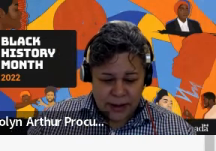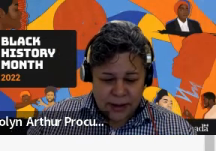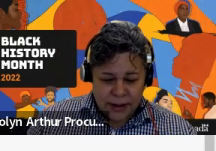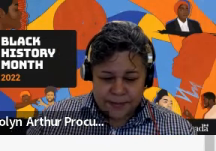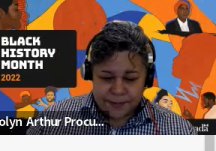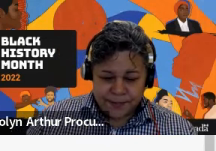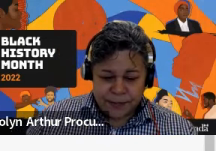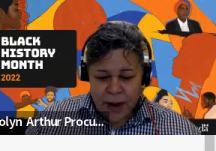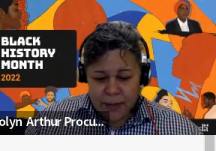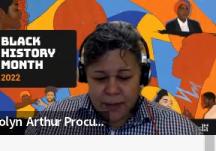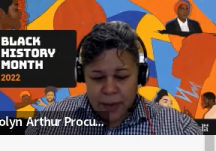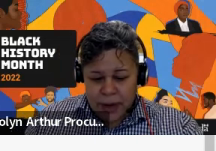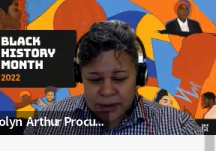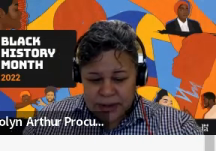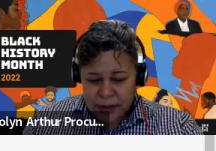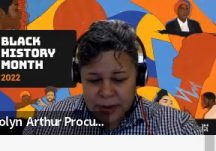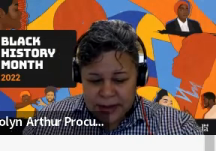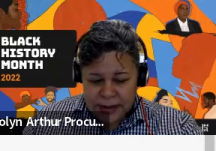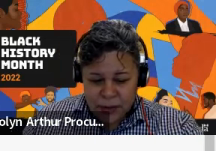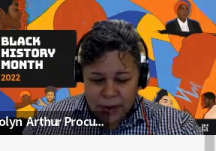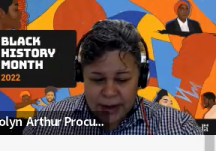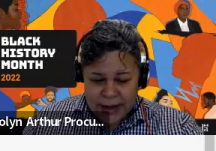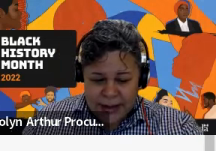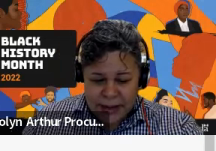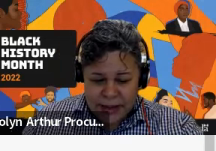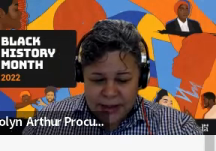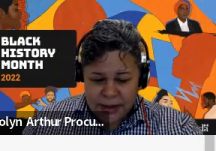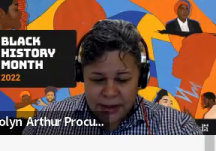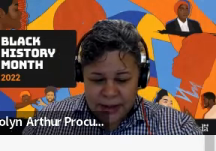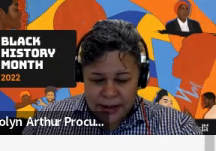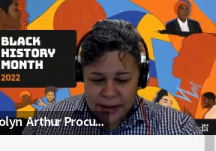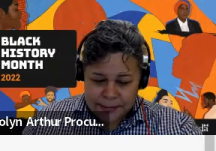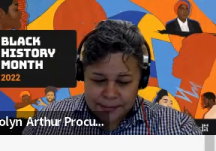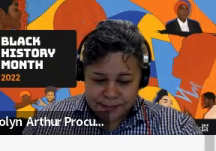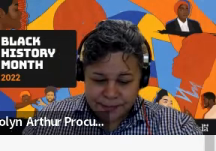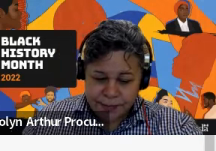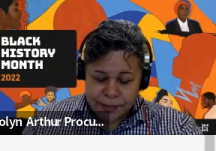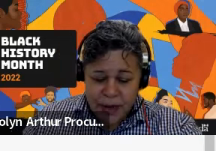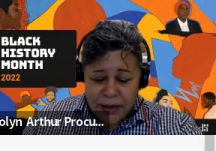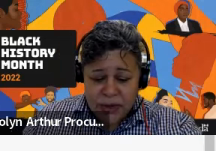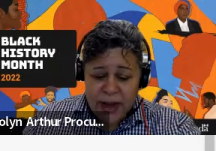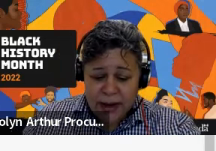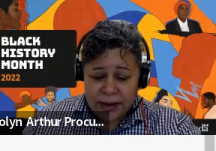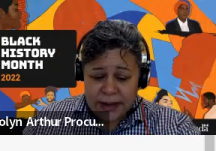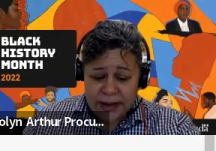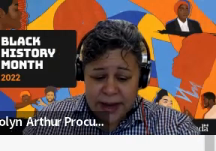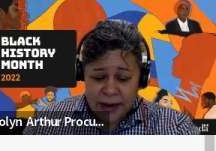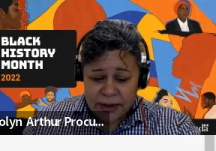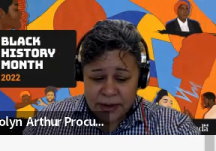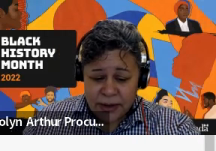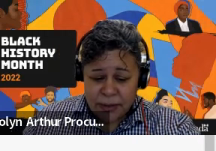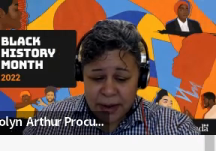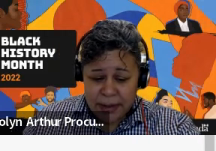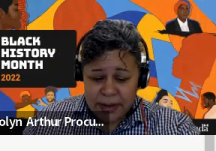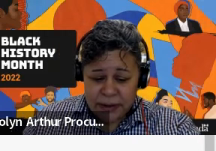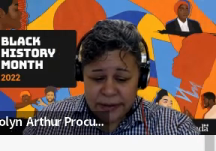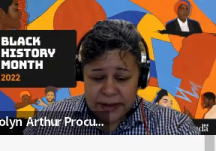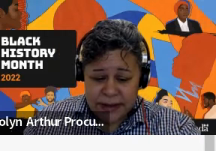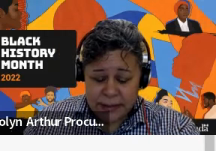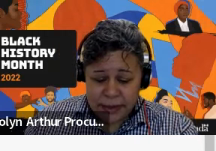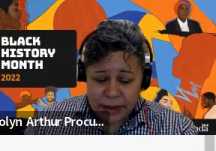it. You'll see where it says organizations underneath. So that lists down to